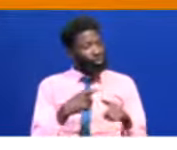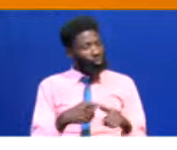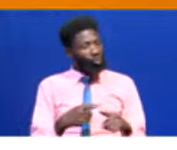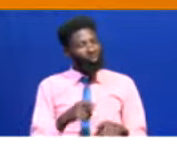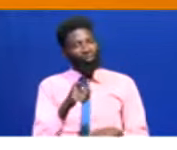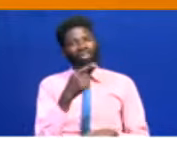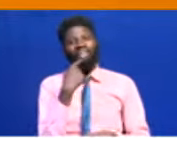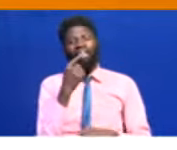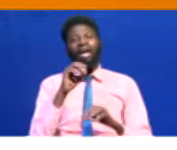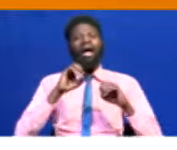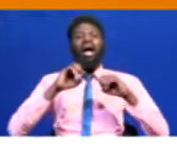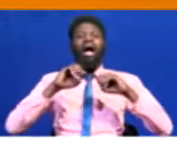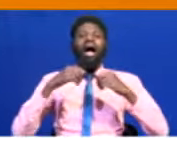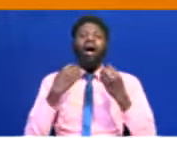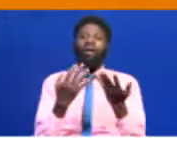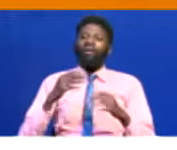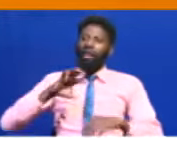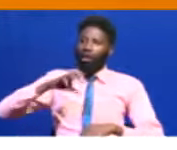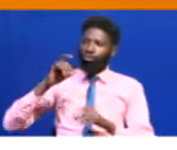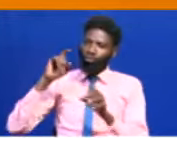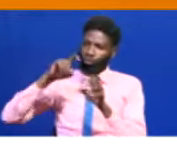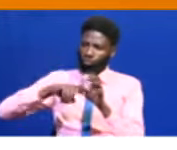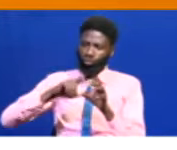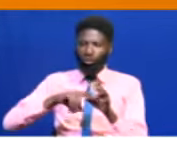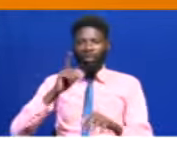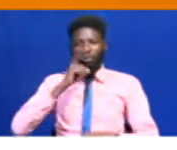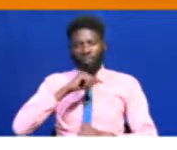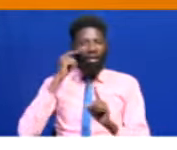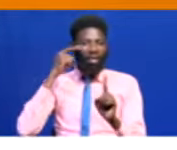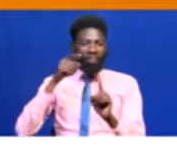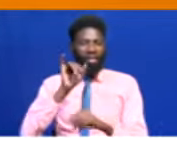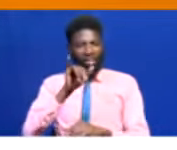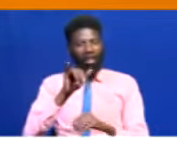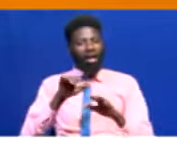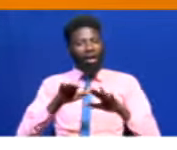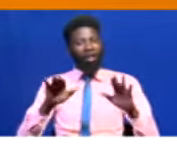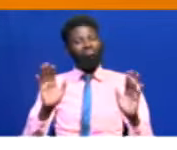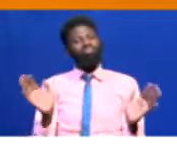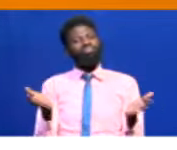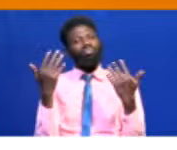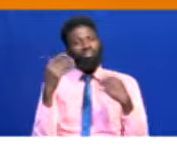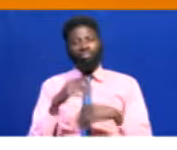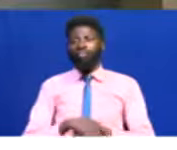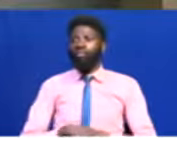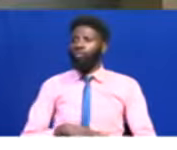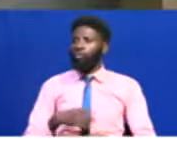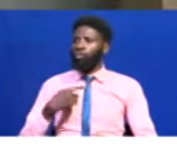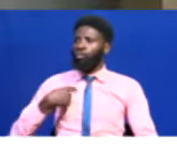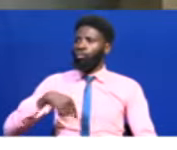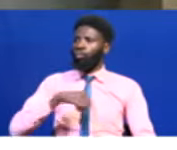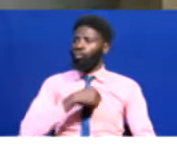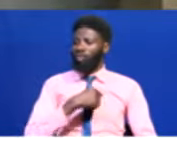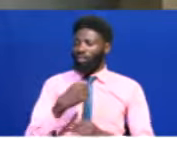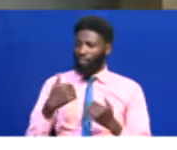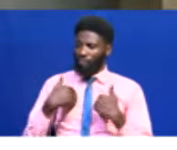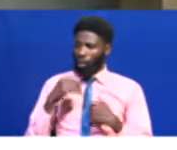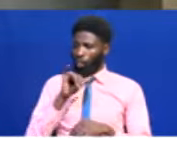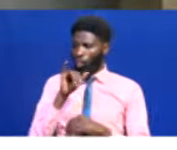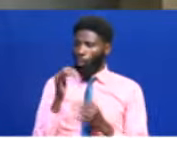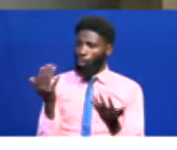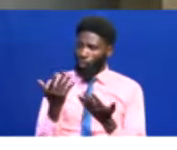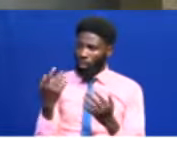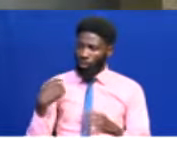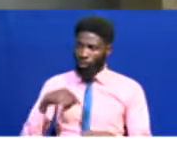you say, how many counties have actually come on board, to provide this particular land for this particular project? We have those where we